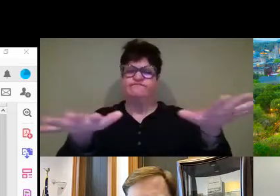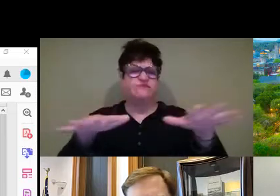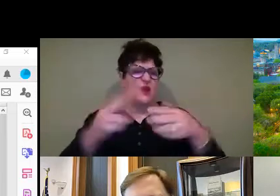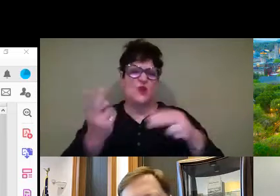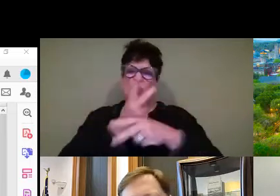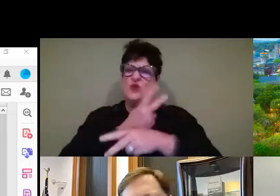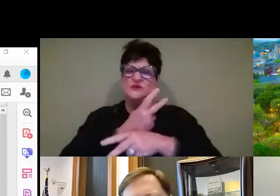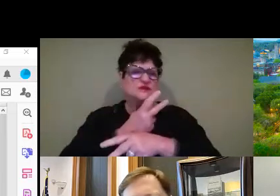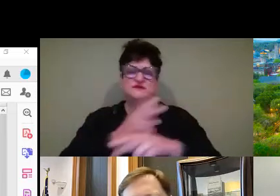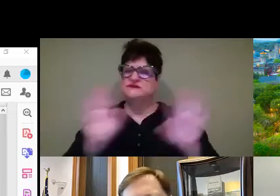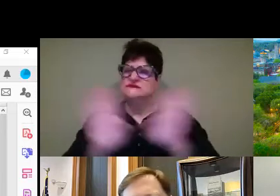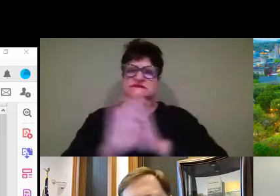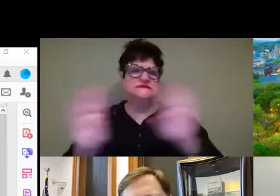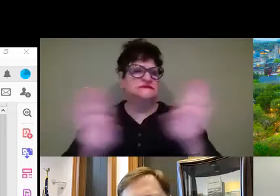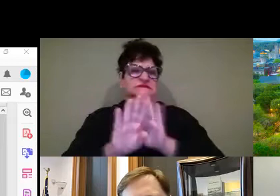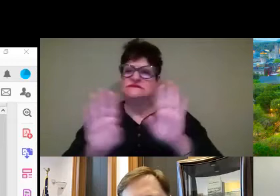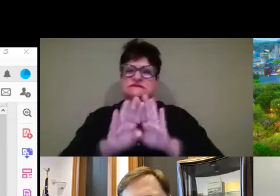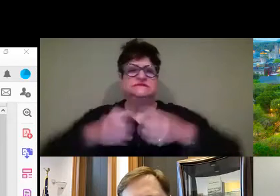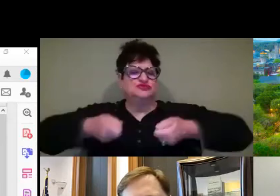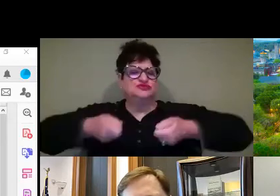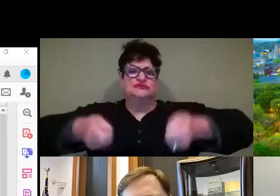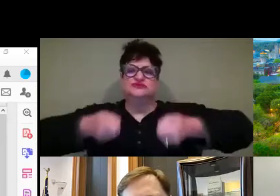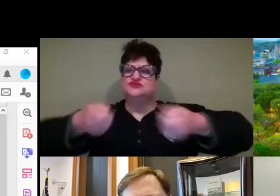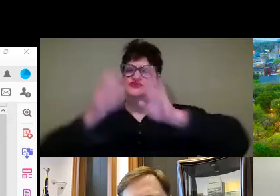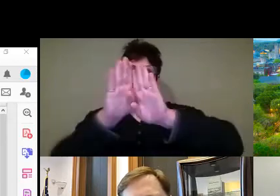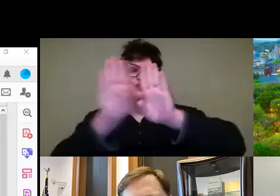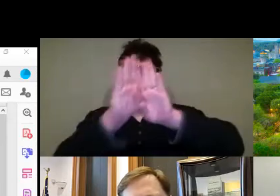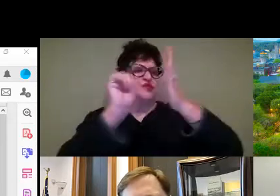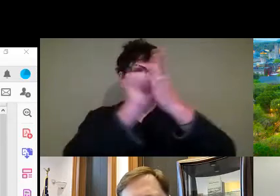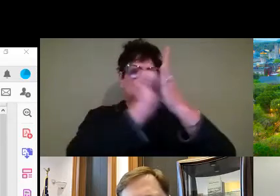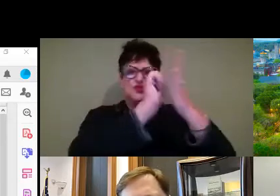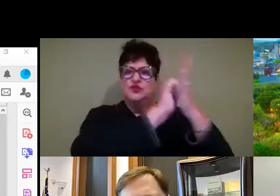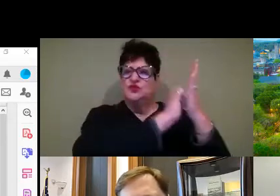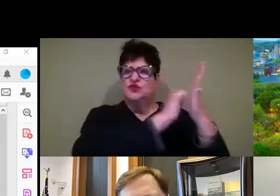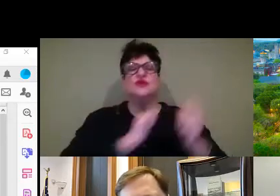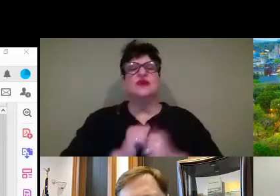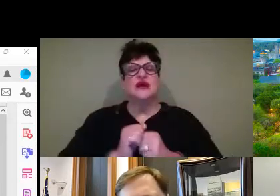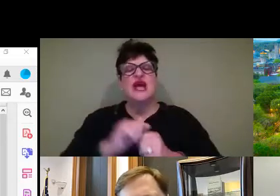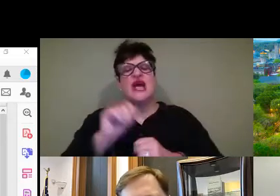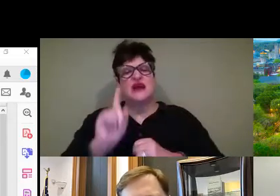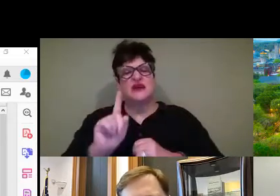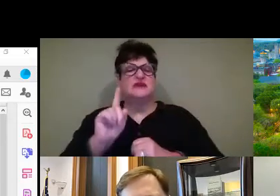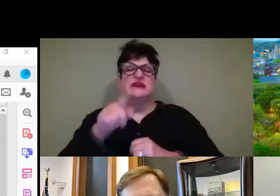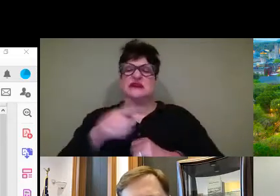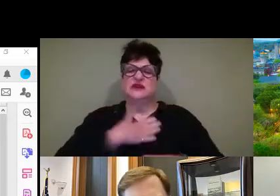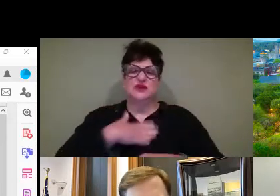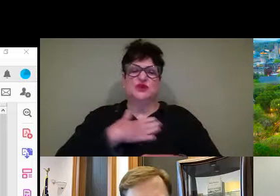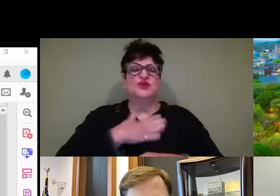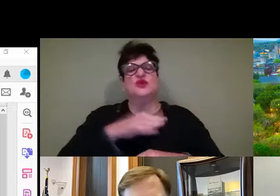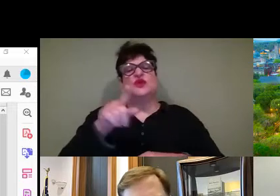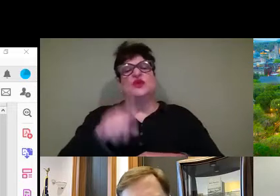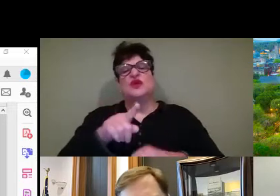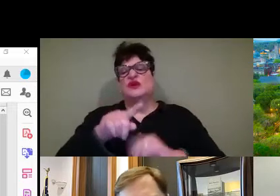are not recommending door-to-door. We are asking that we also adhere to the trunk or treating, where children will go to, from car to